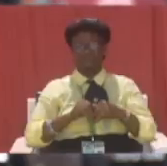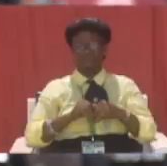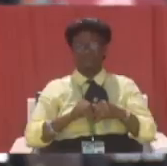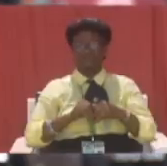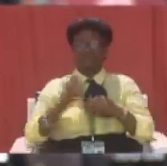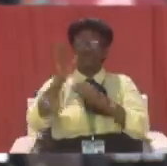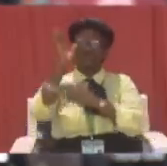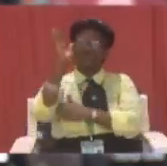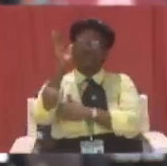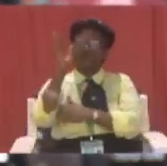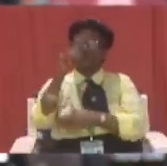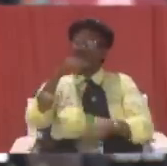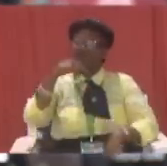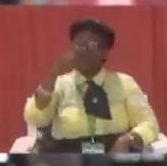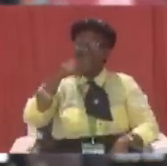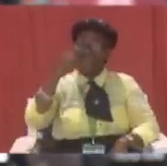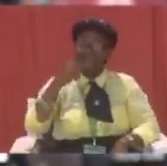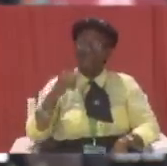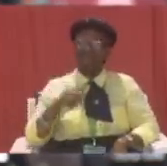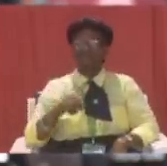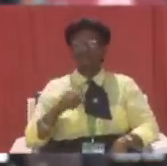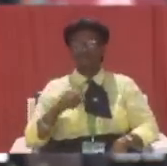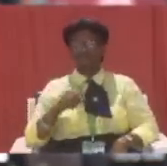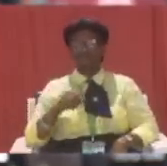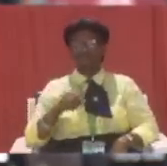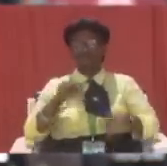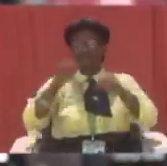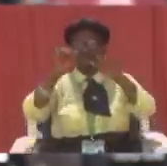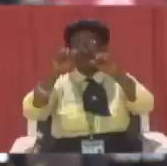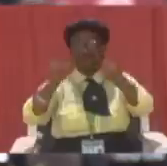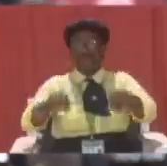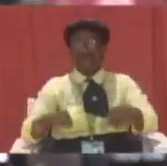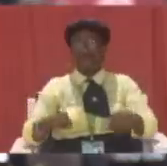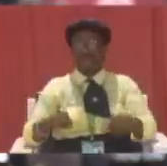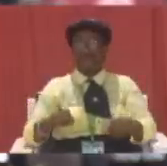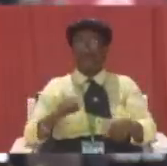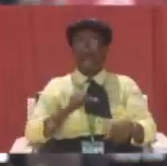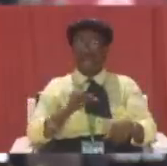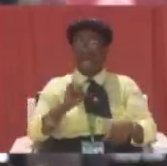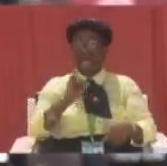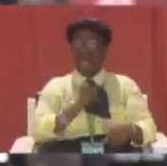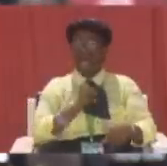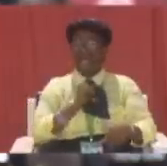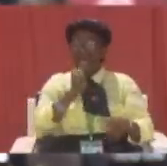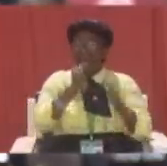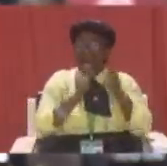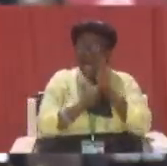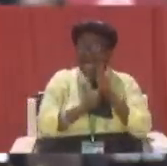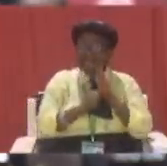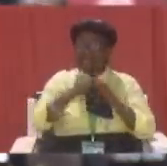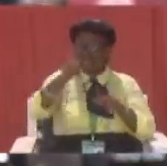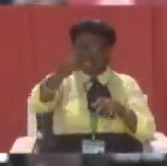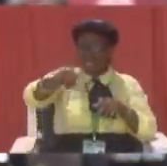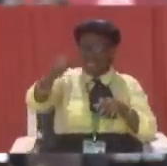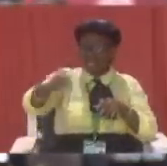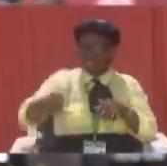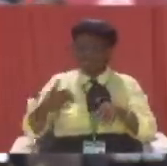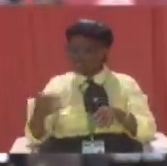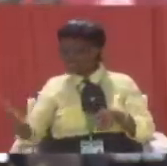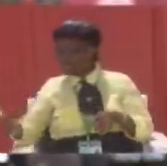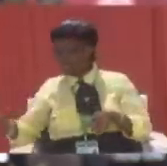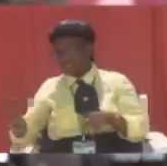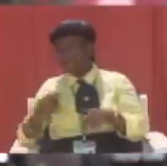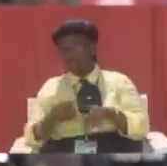God said, can I hide anything from Abraham?